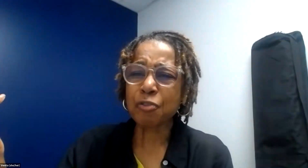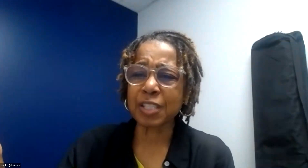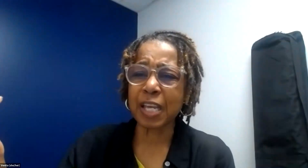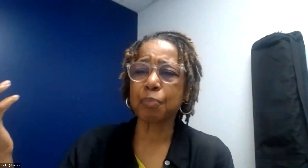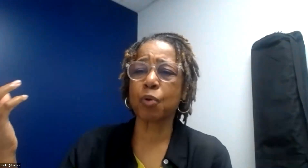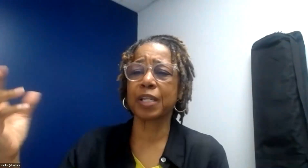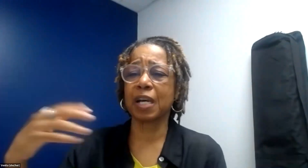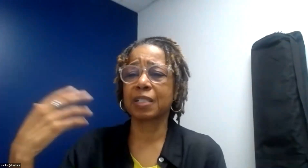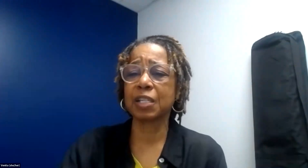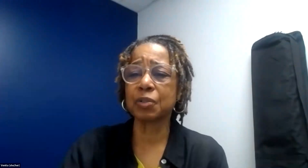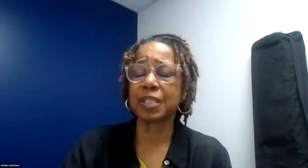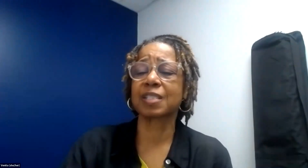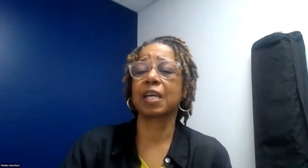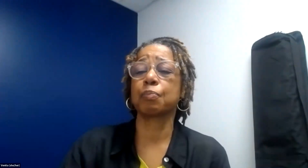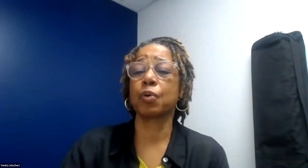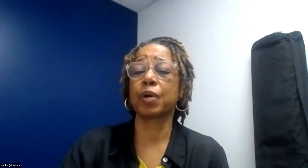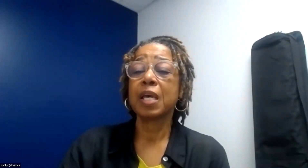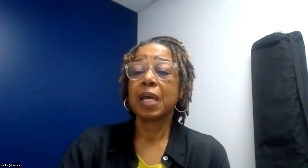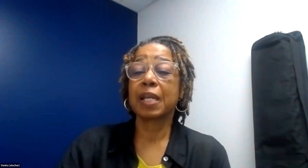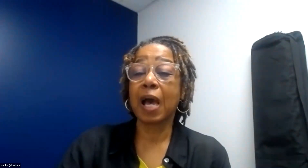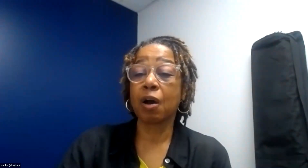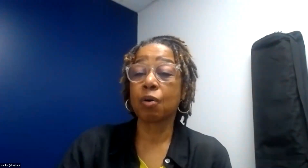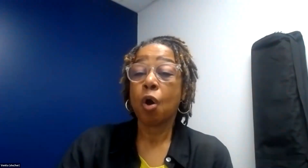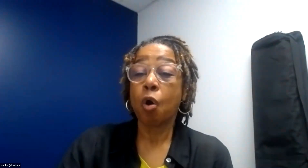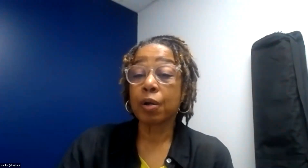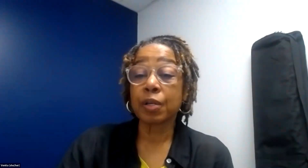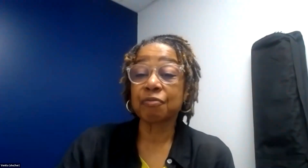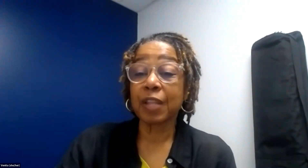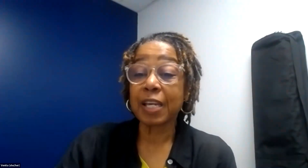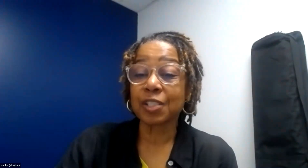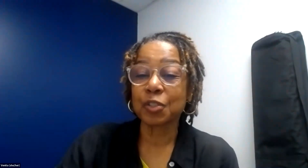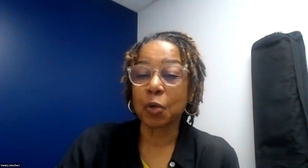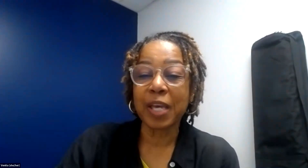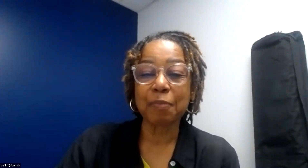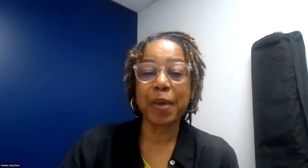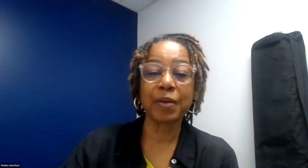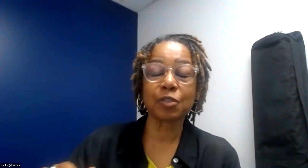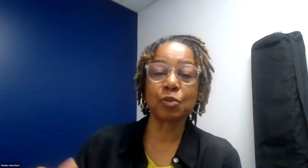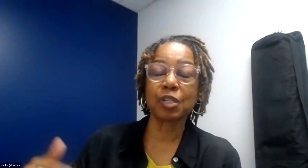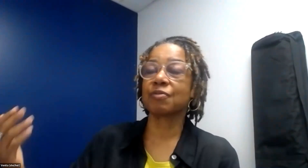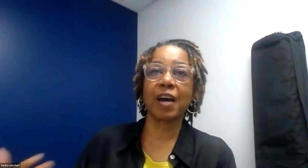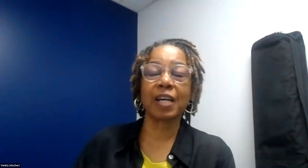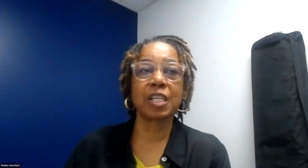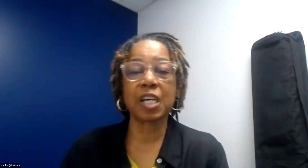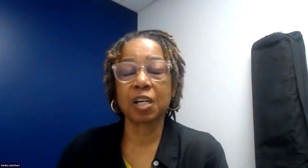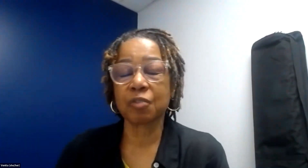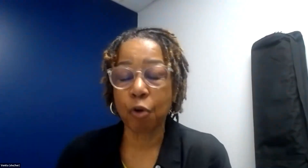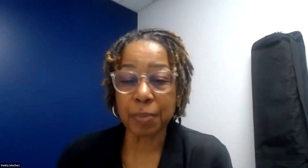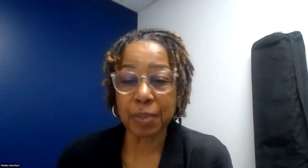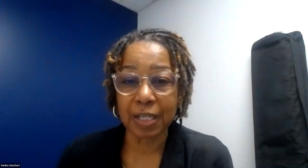a health standpoint, an illness standpoint, and or inflation. We had parents who couldn't